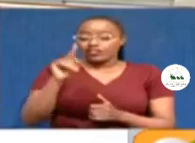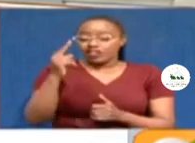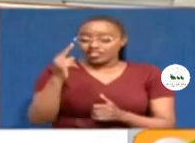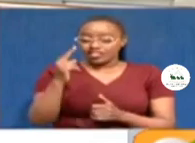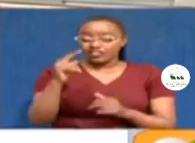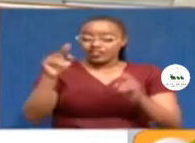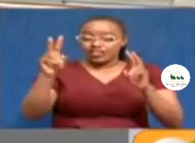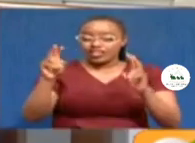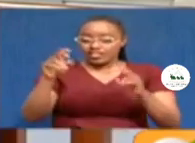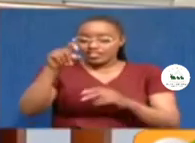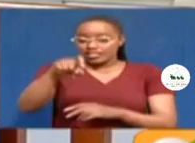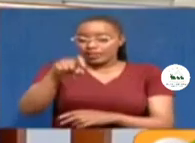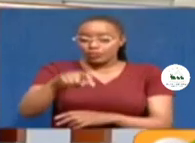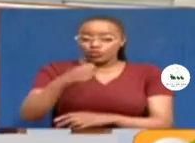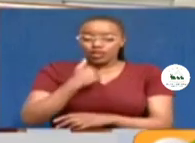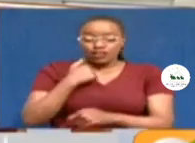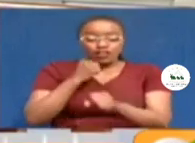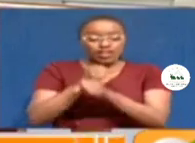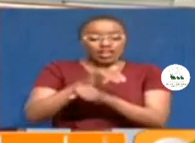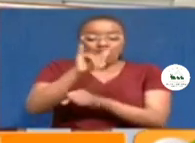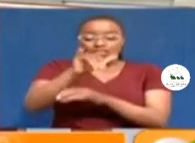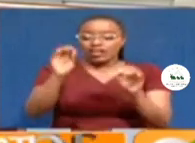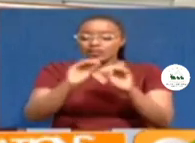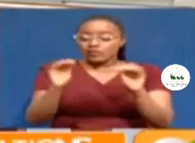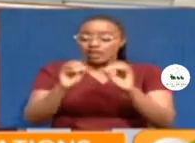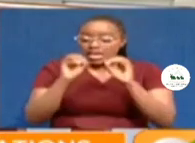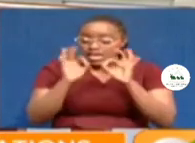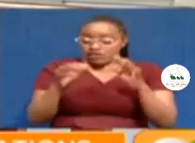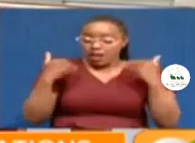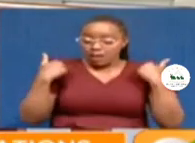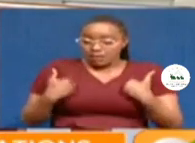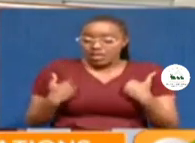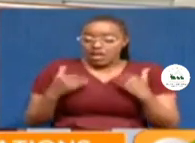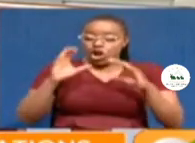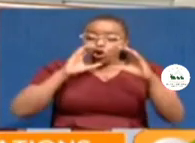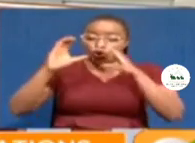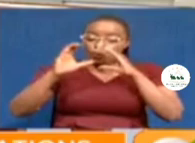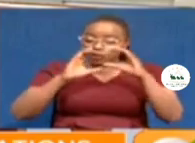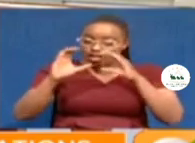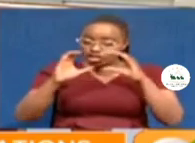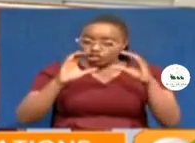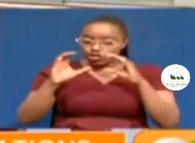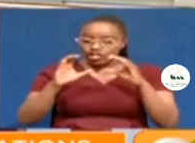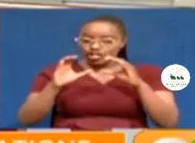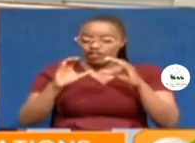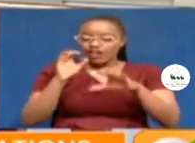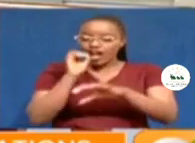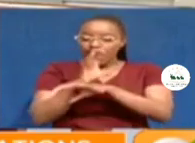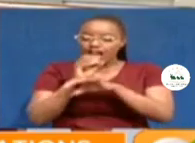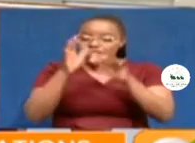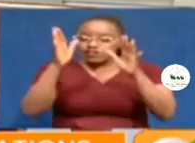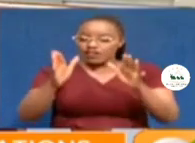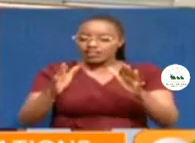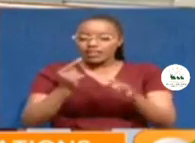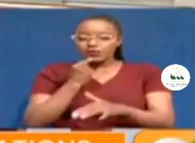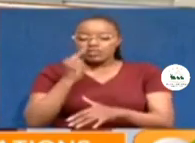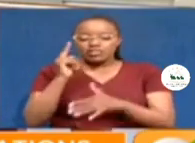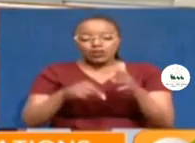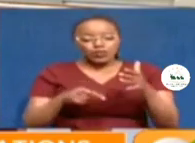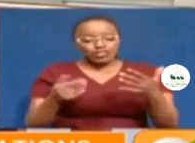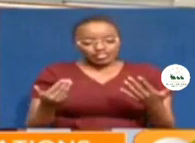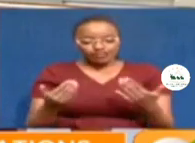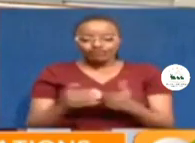First, he shouldn't have done that. If I was his communications advisor, I would tell him